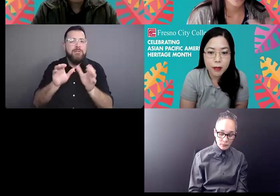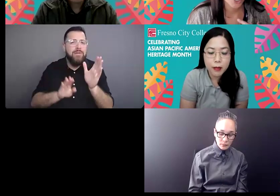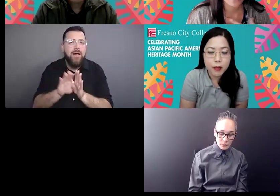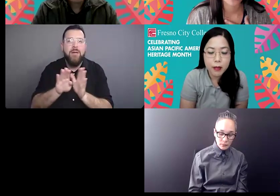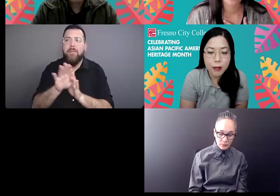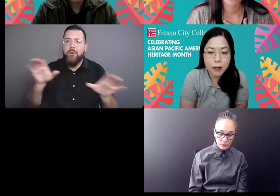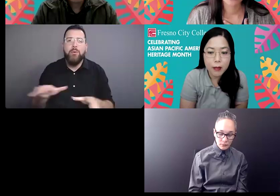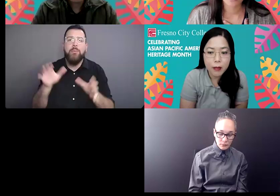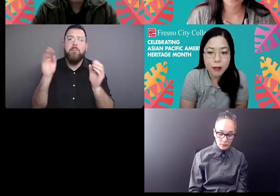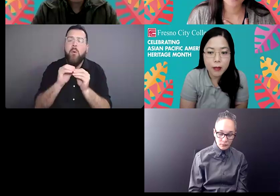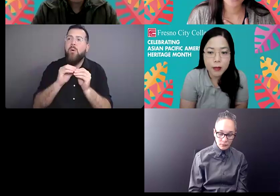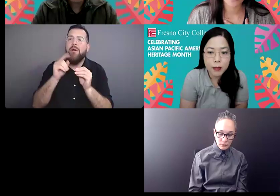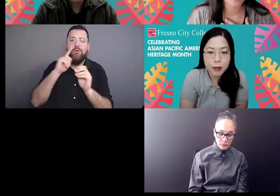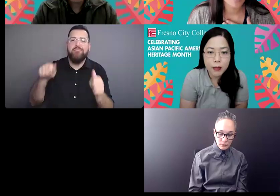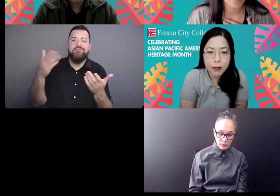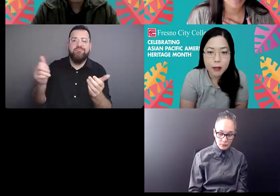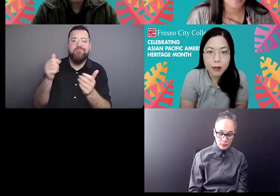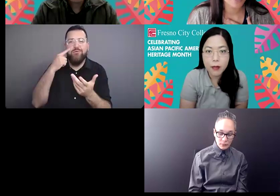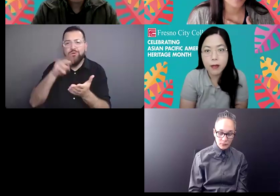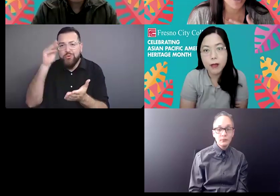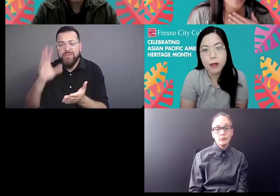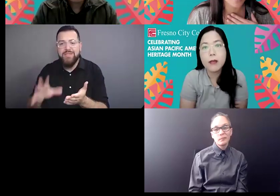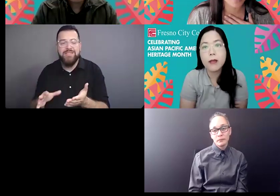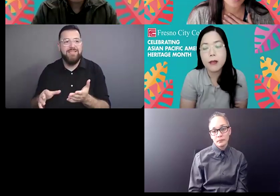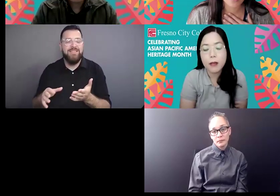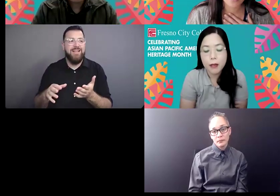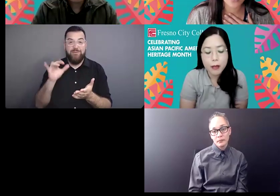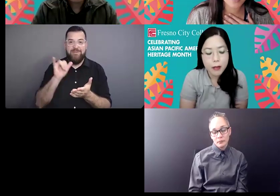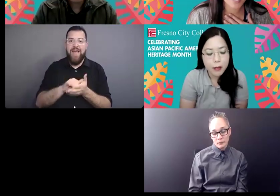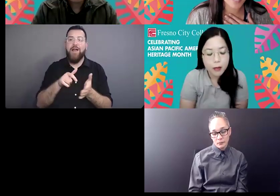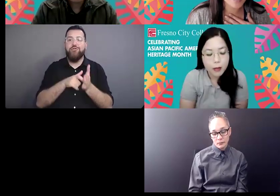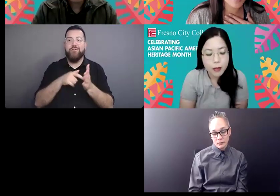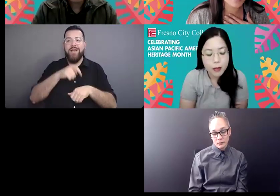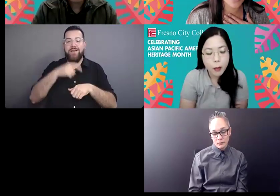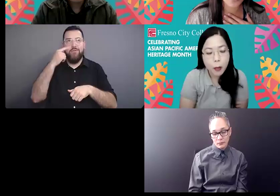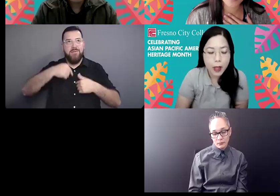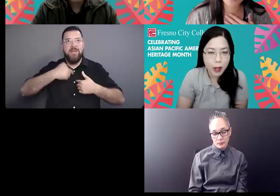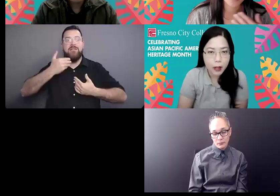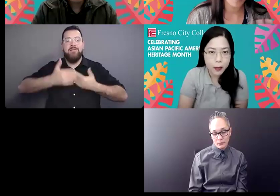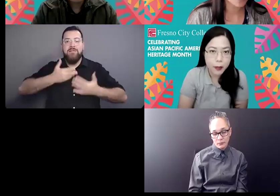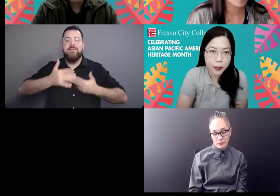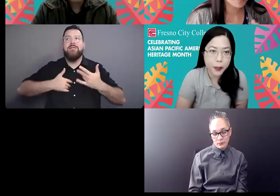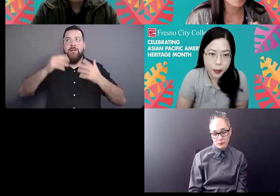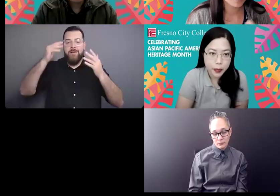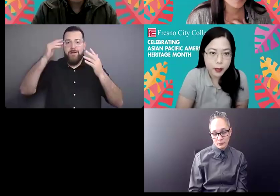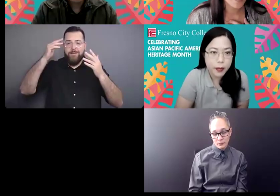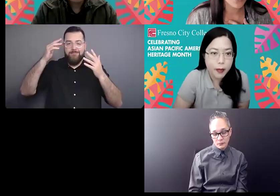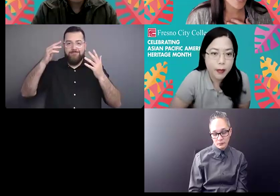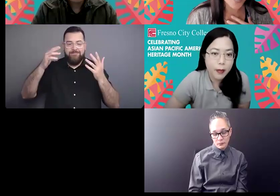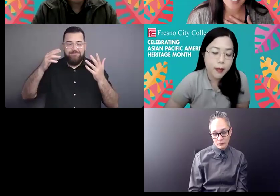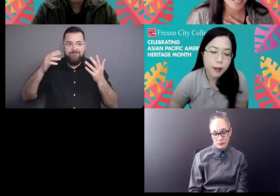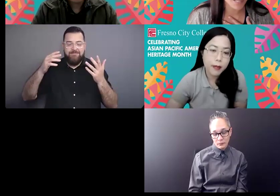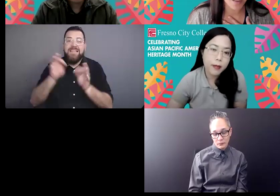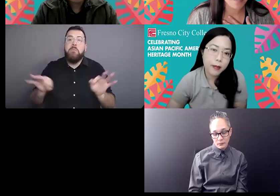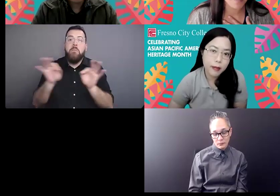students and for each other. So that was something that took some time. And what I'd say is, you know what? Speak up. We're